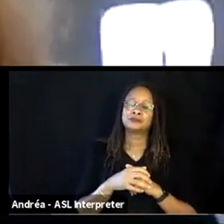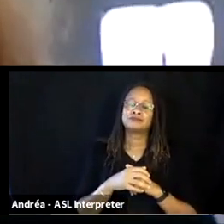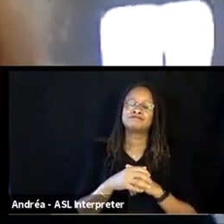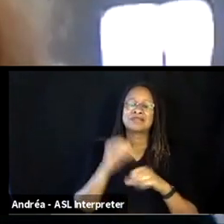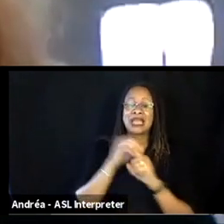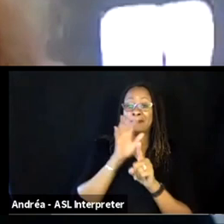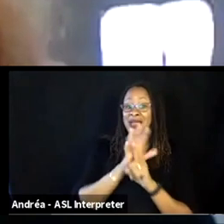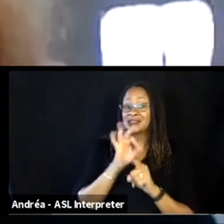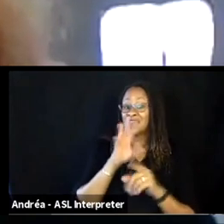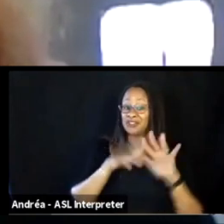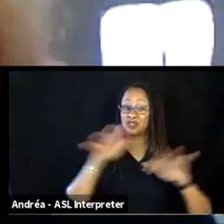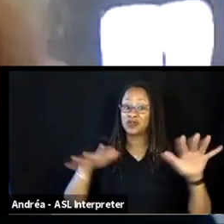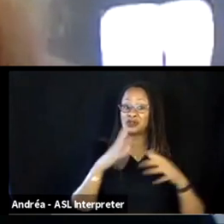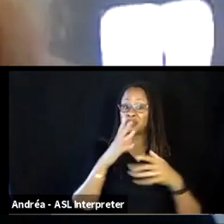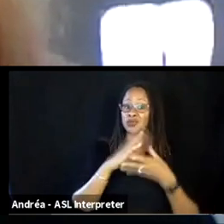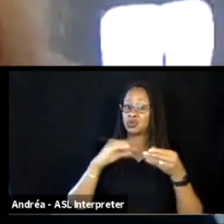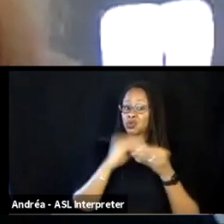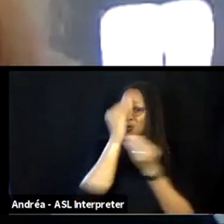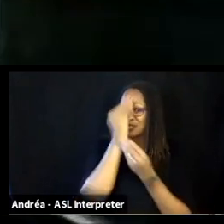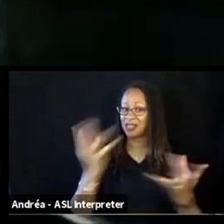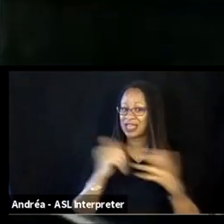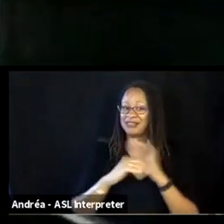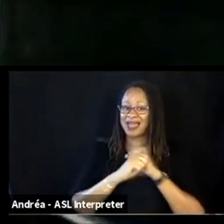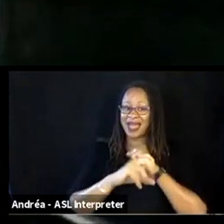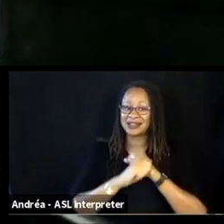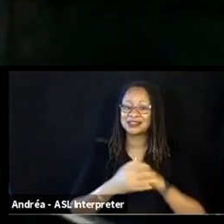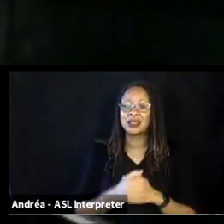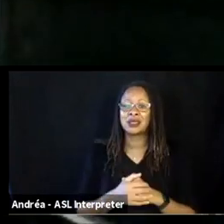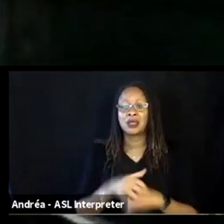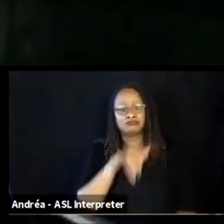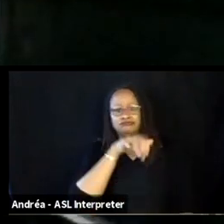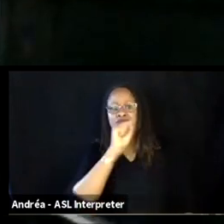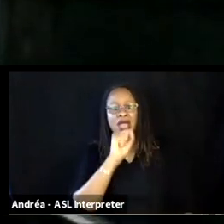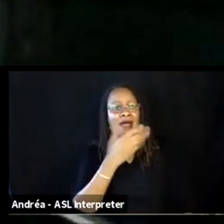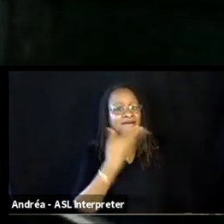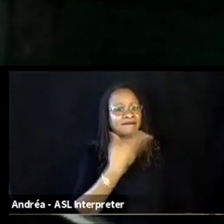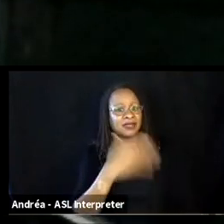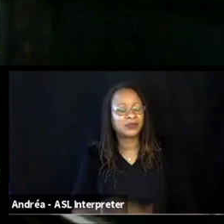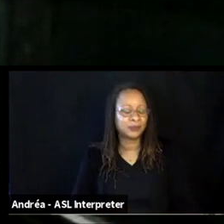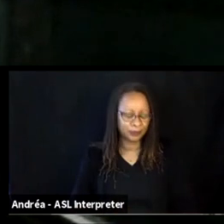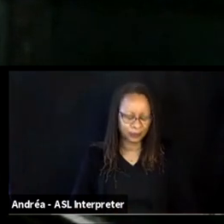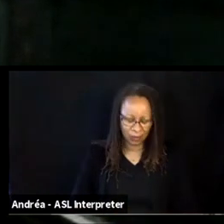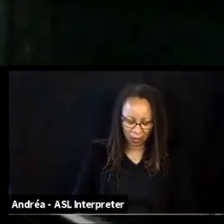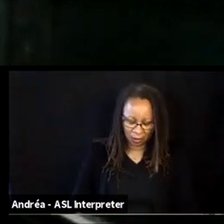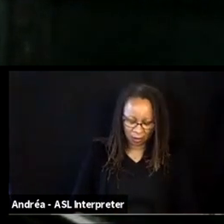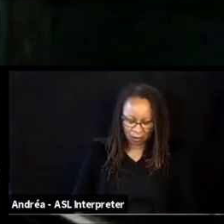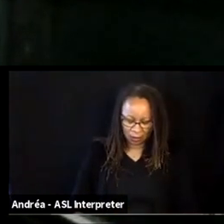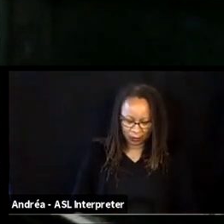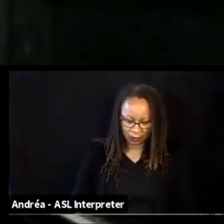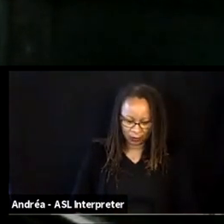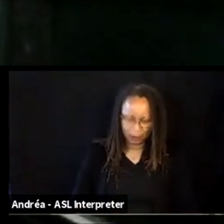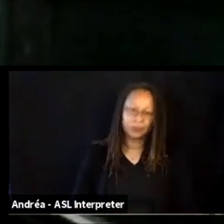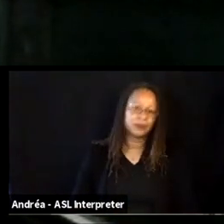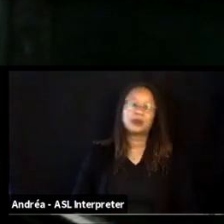impact of diverse storytelling in those ads. Yeah, thanks. So really to the point, we were seeing